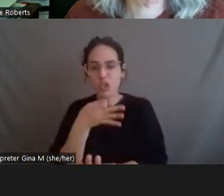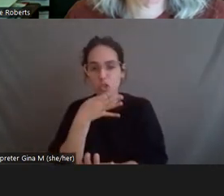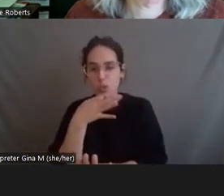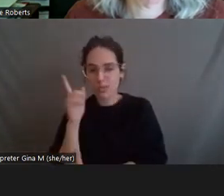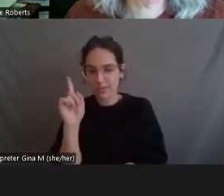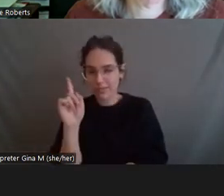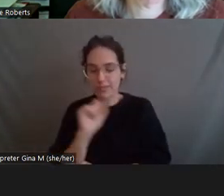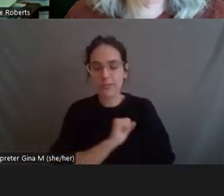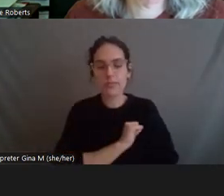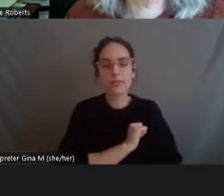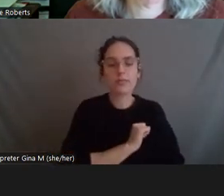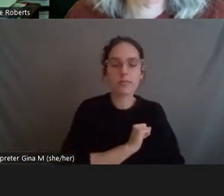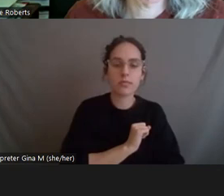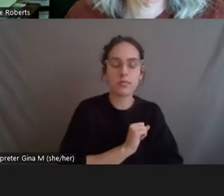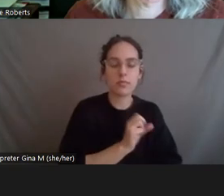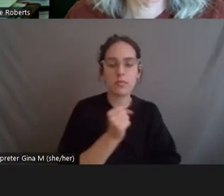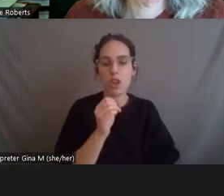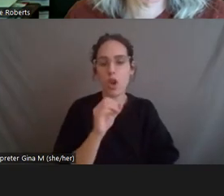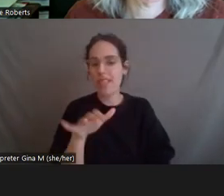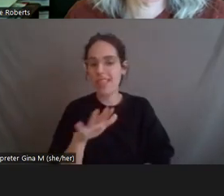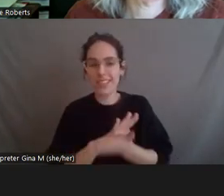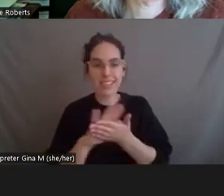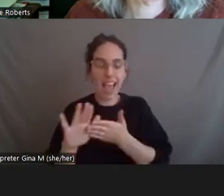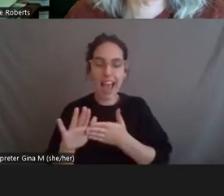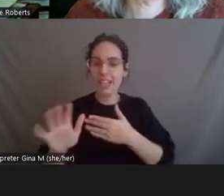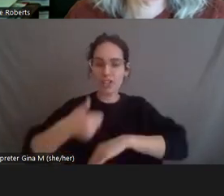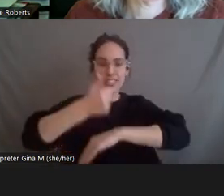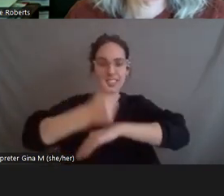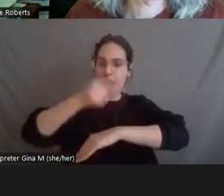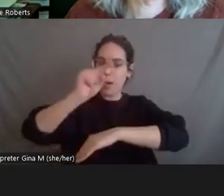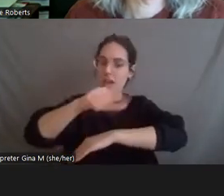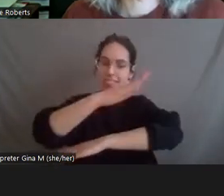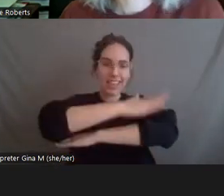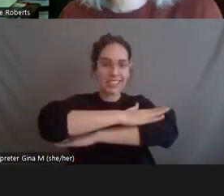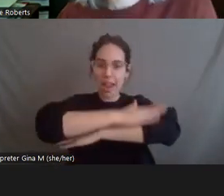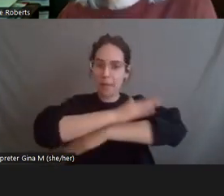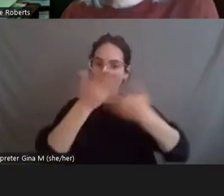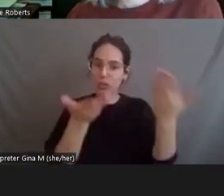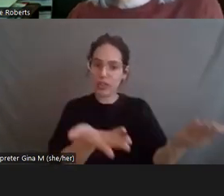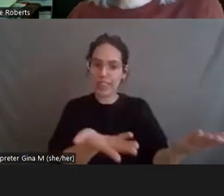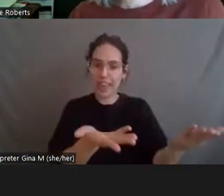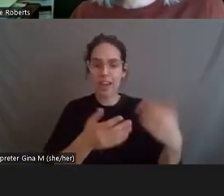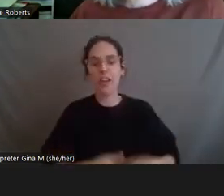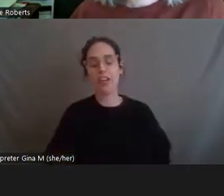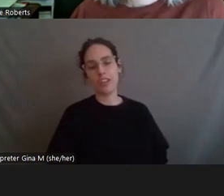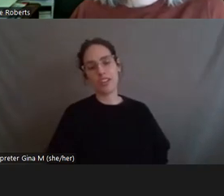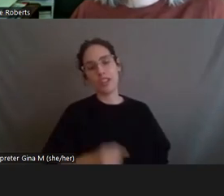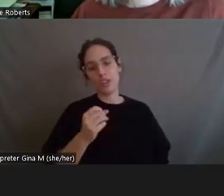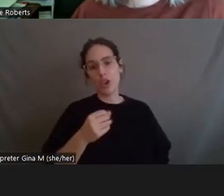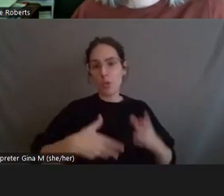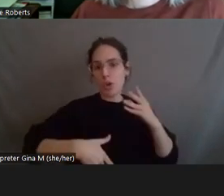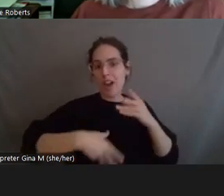So very, very nice piece. And you know, it sits here at the museum on this table, adding that layer of